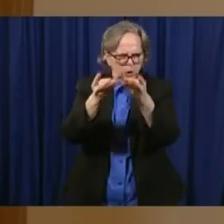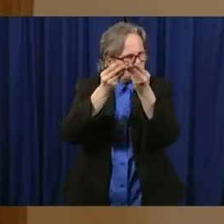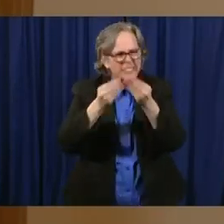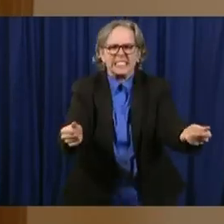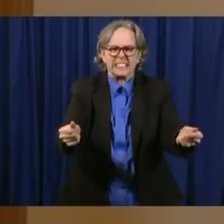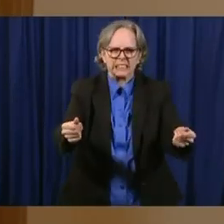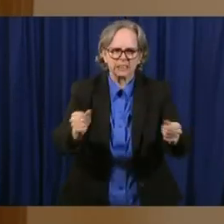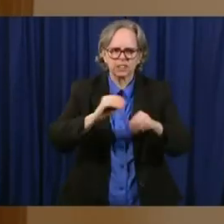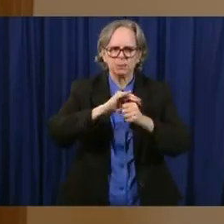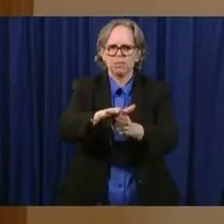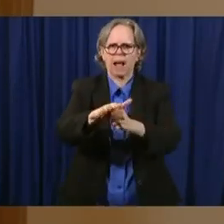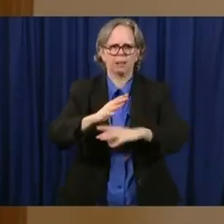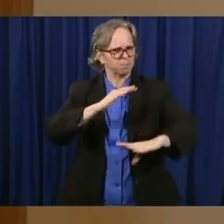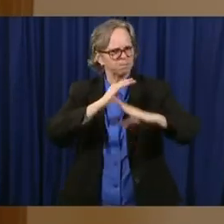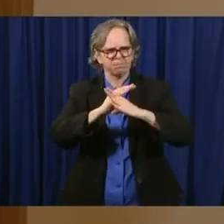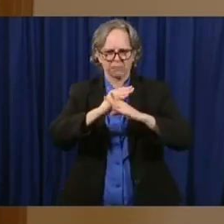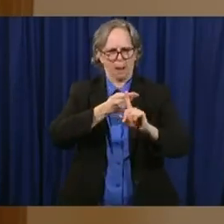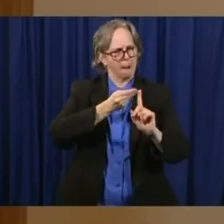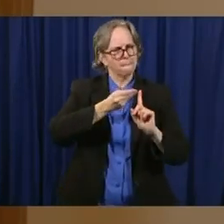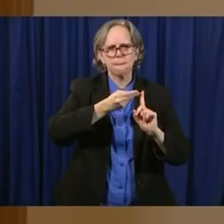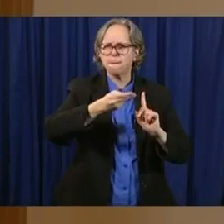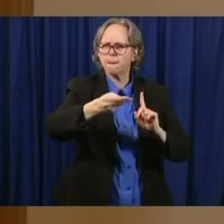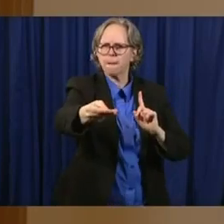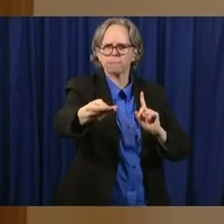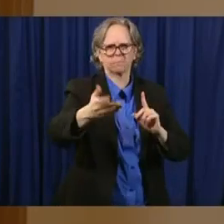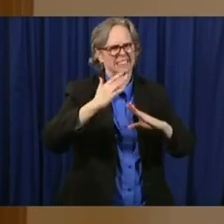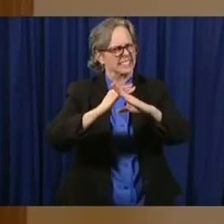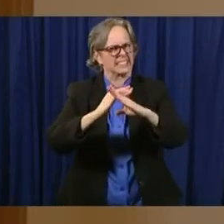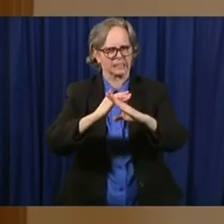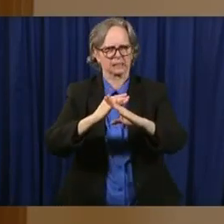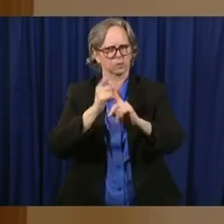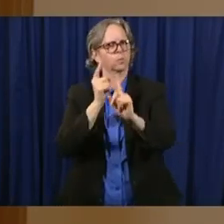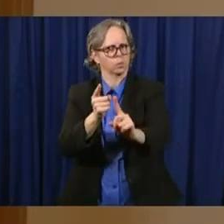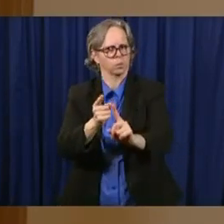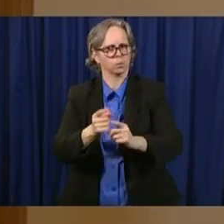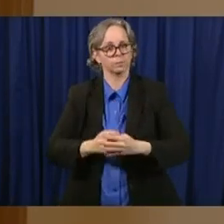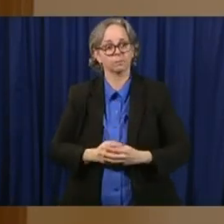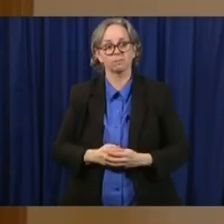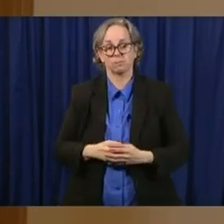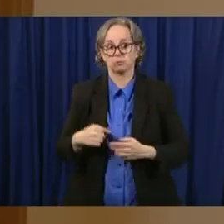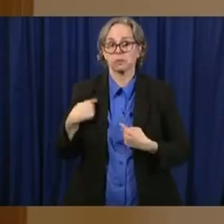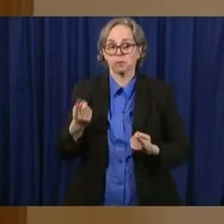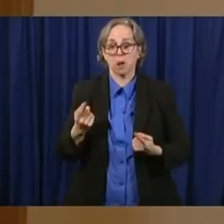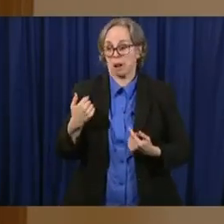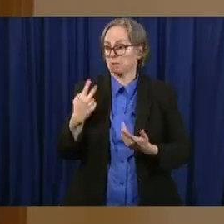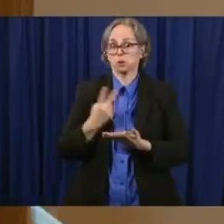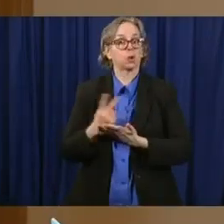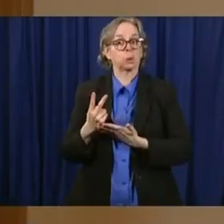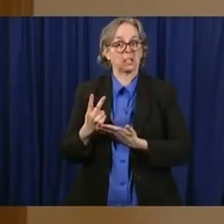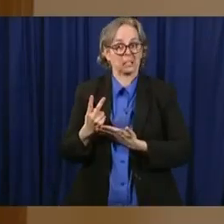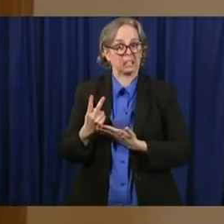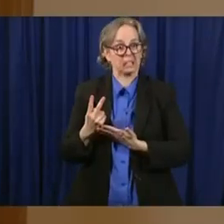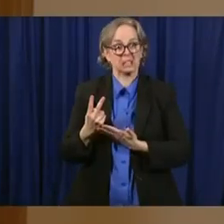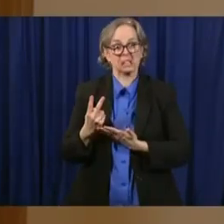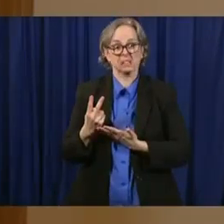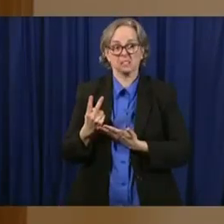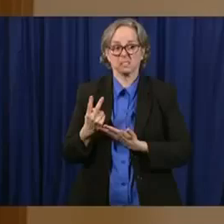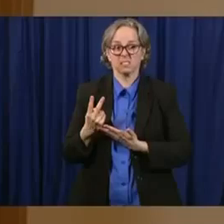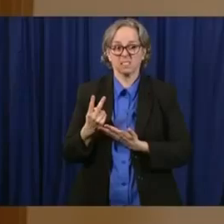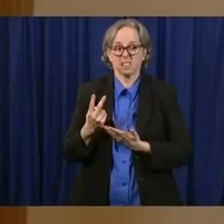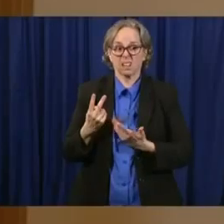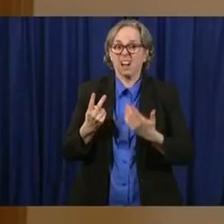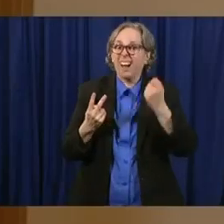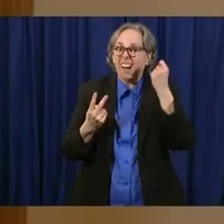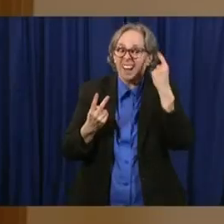of transmission. So the things that we have seen over the last 2 weeks, because of that spread, because that ping